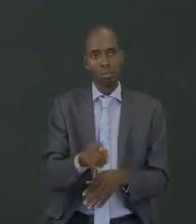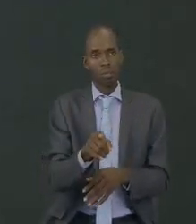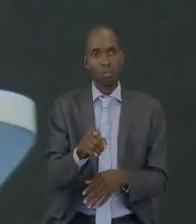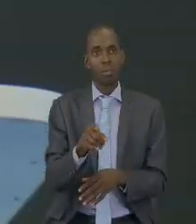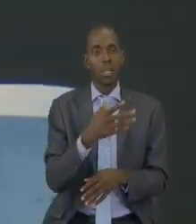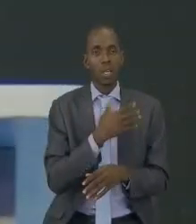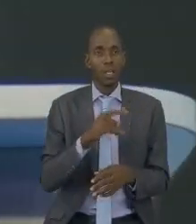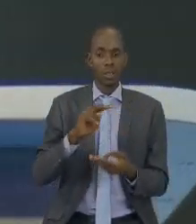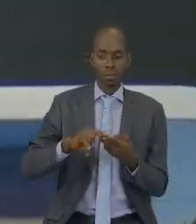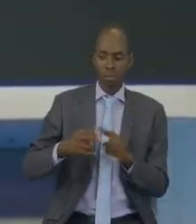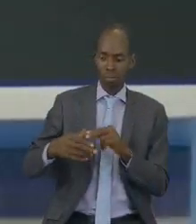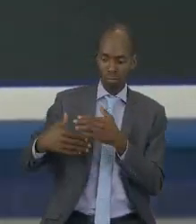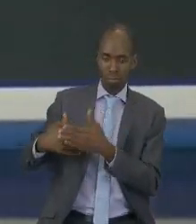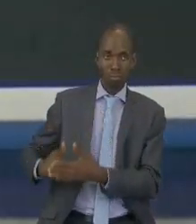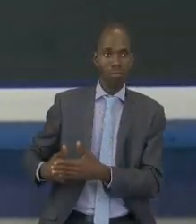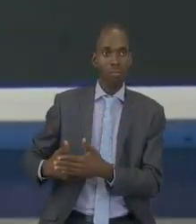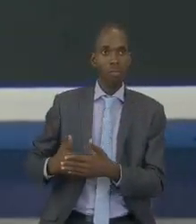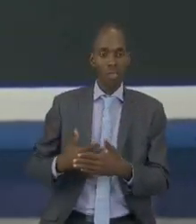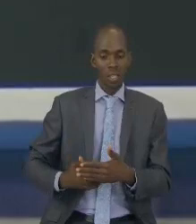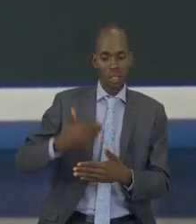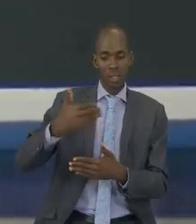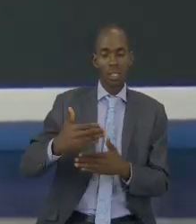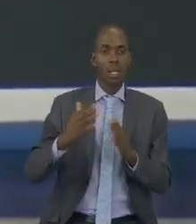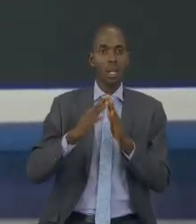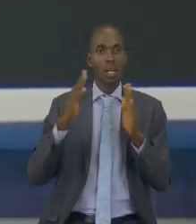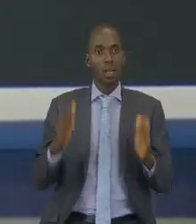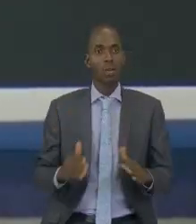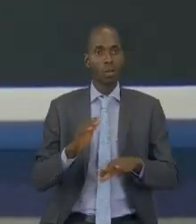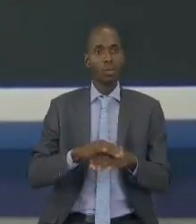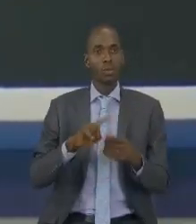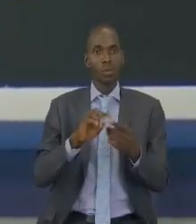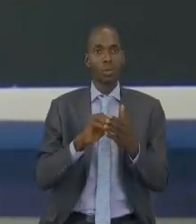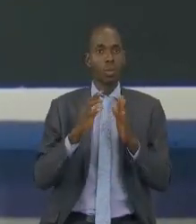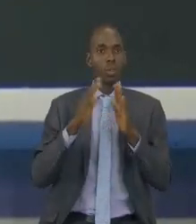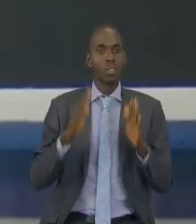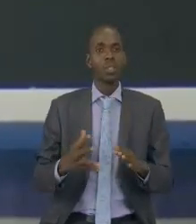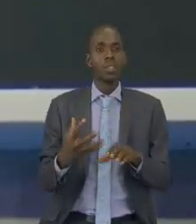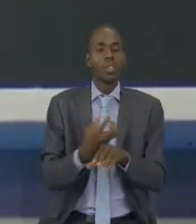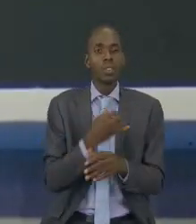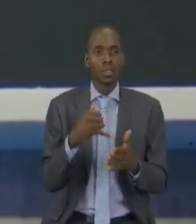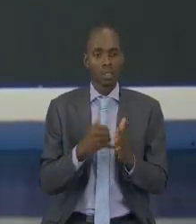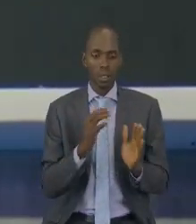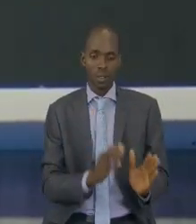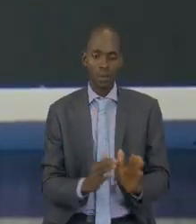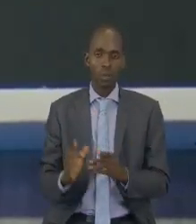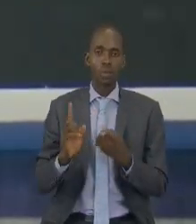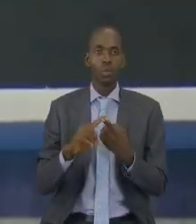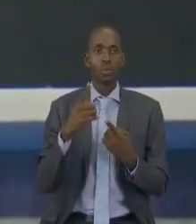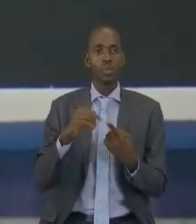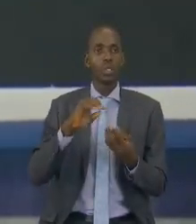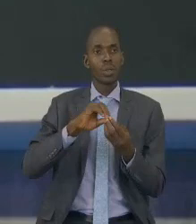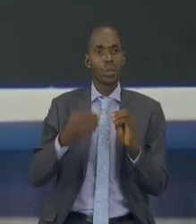neighbor next door unto his house take it according to the